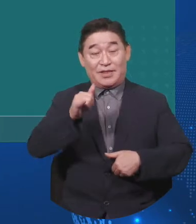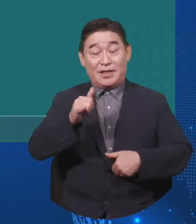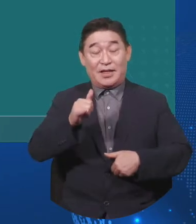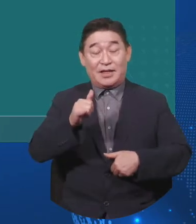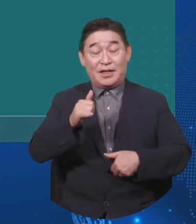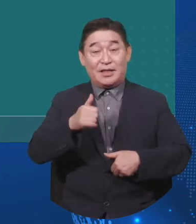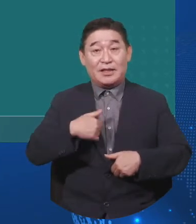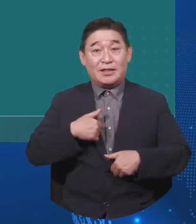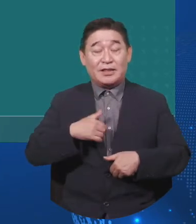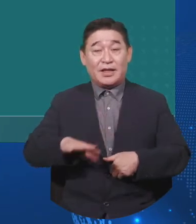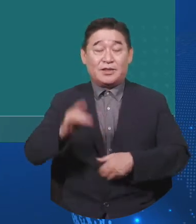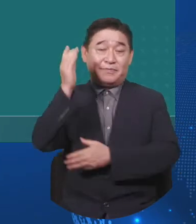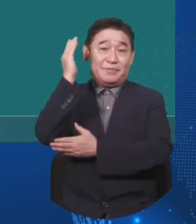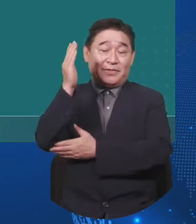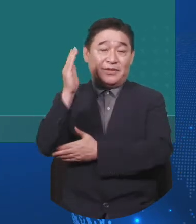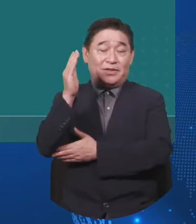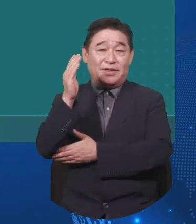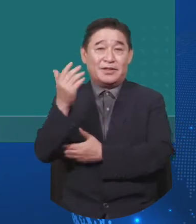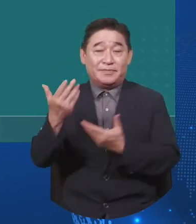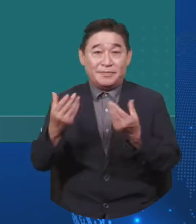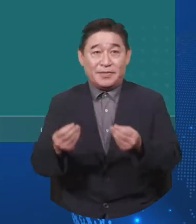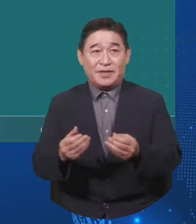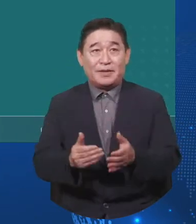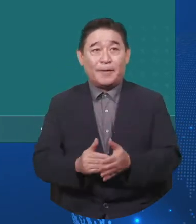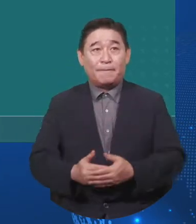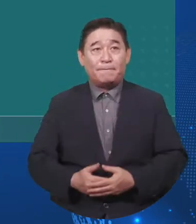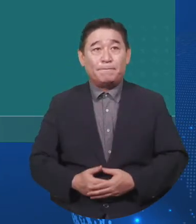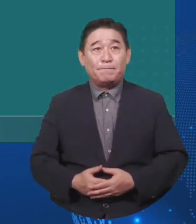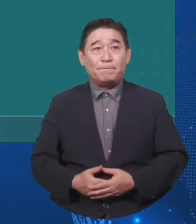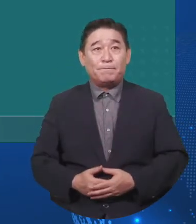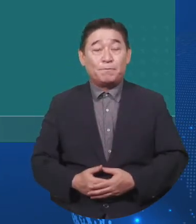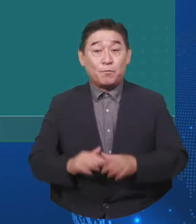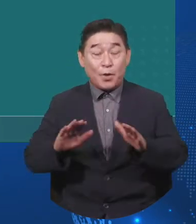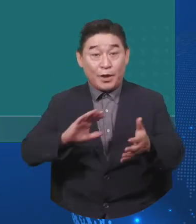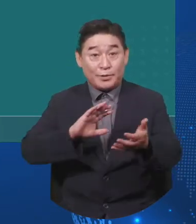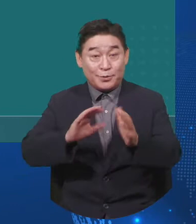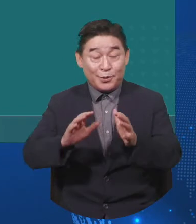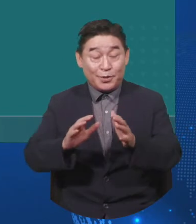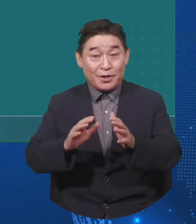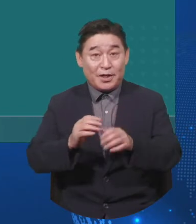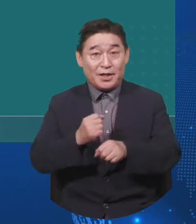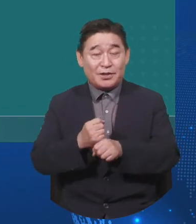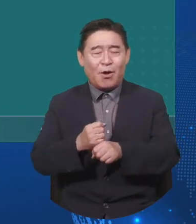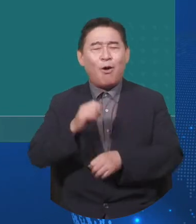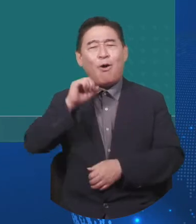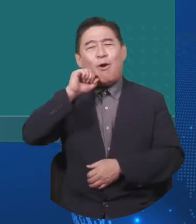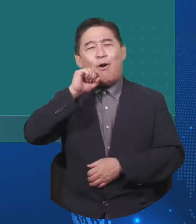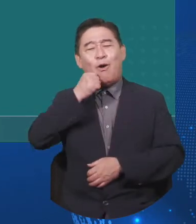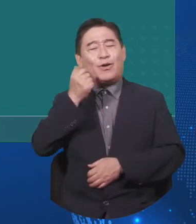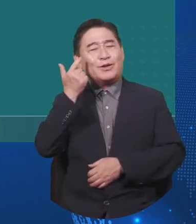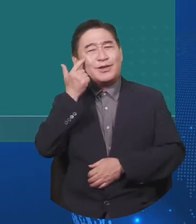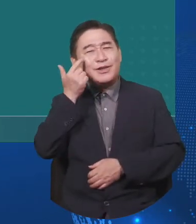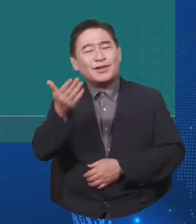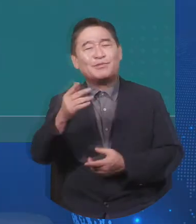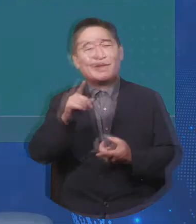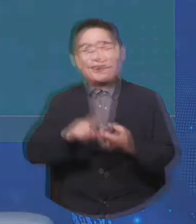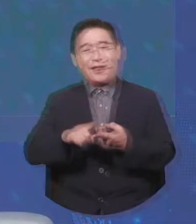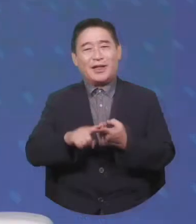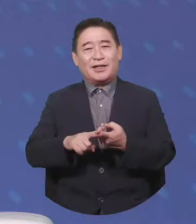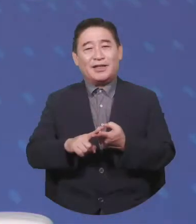and instead turn to our panelists to answer some of the really tough questions about deepening collaboration for